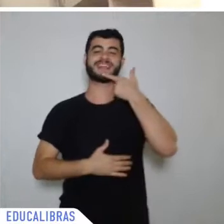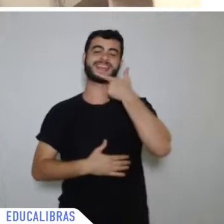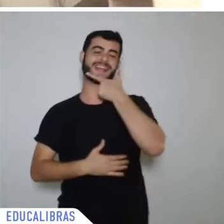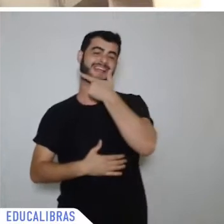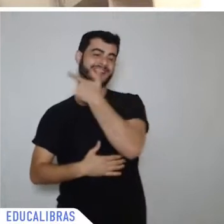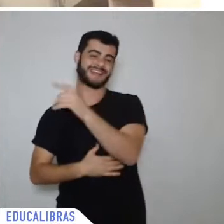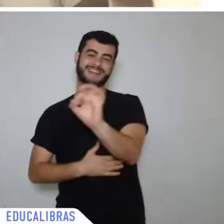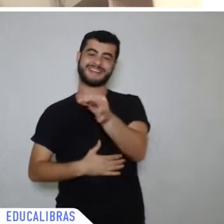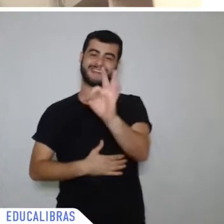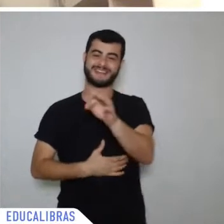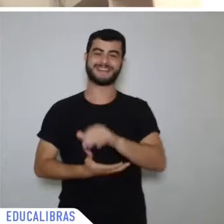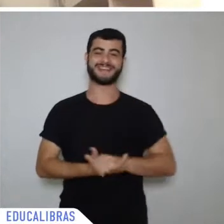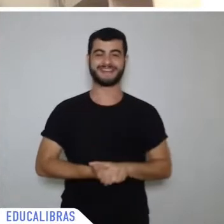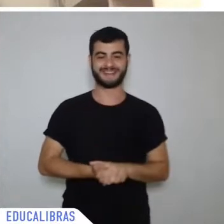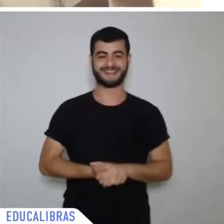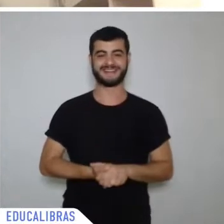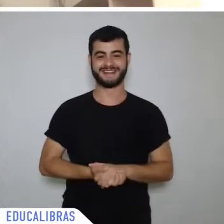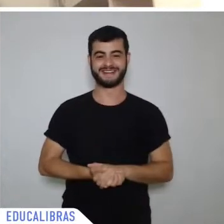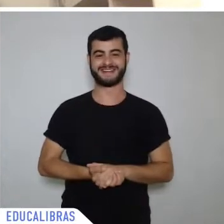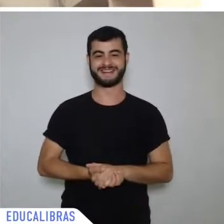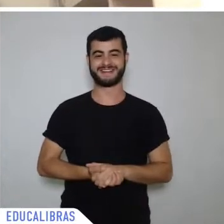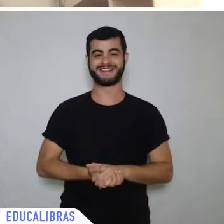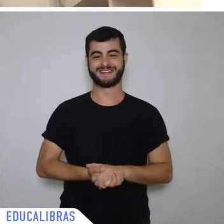said. Adana,